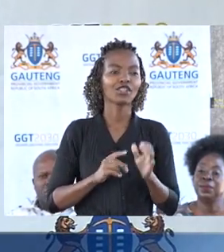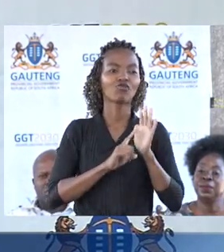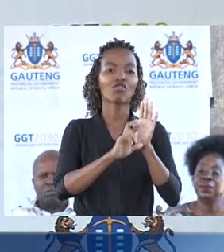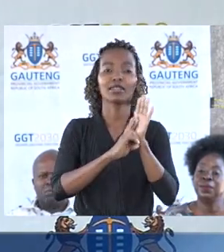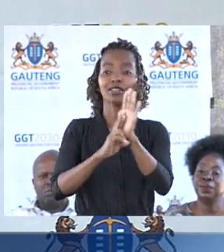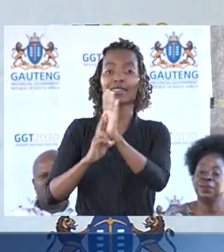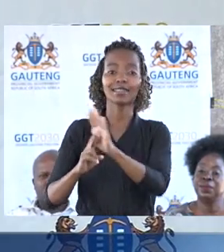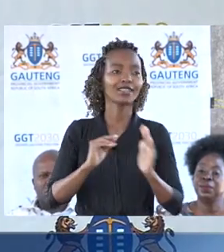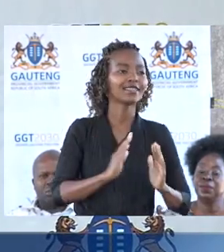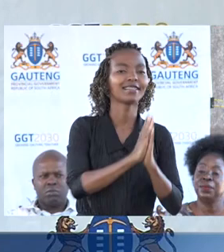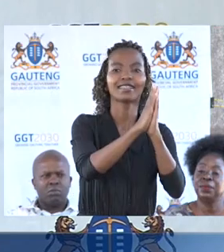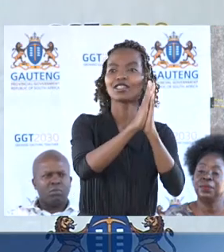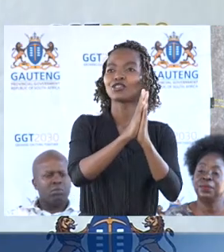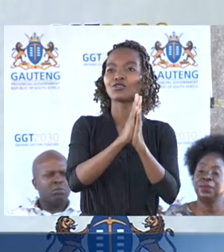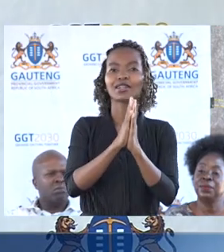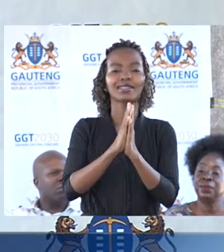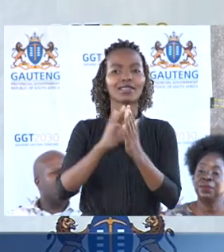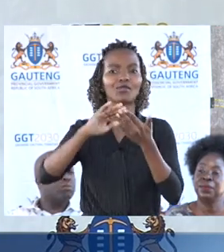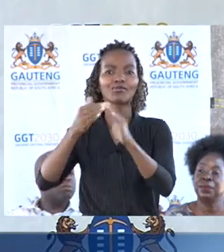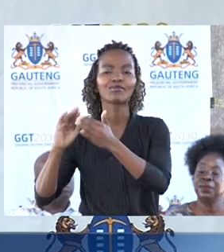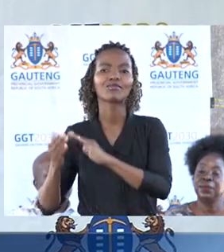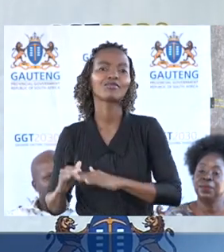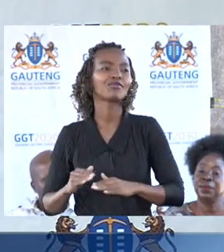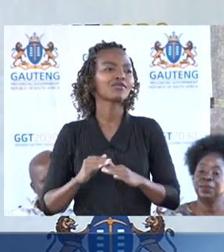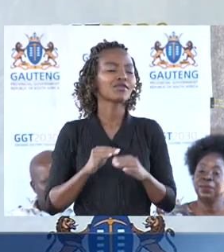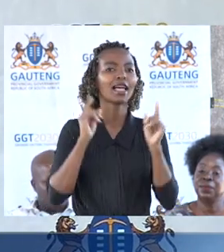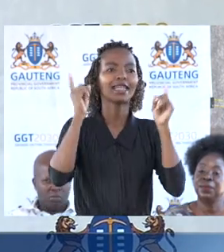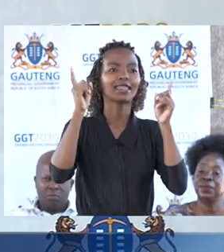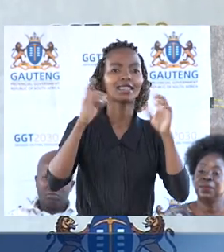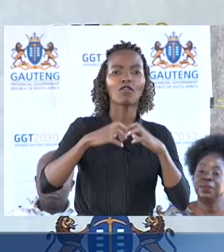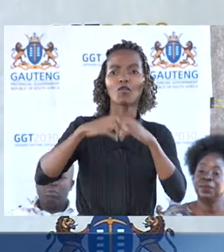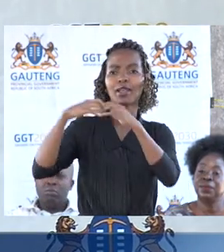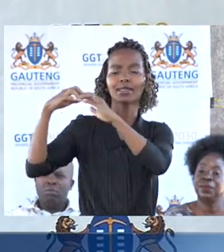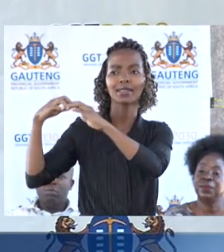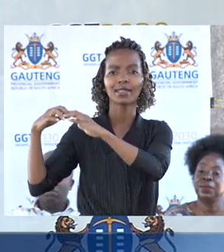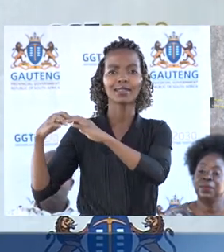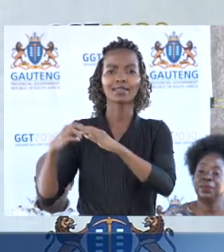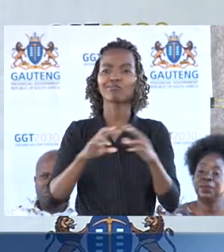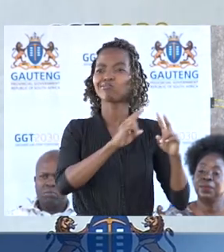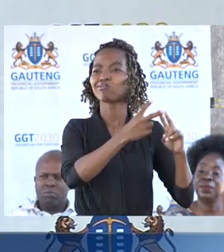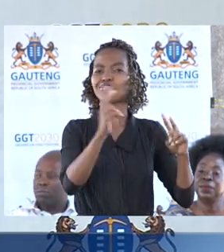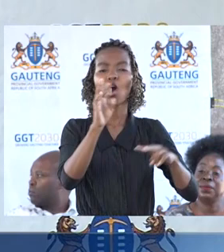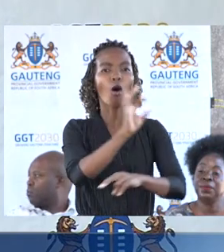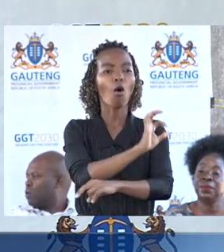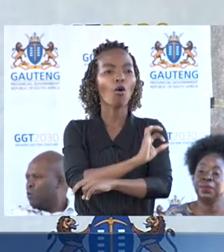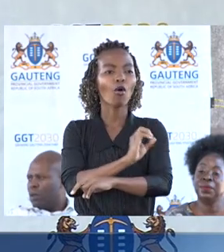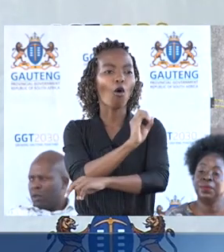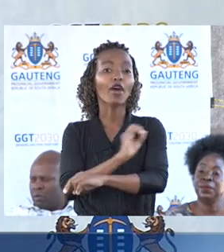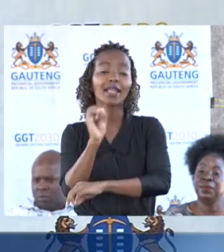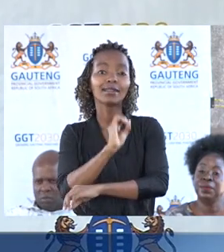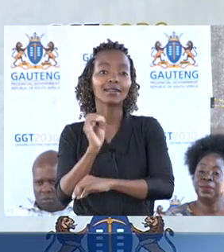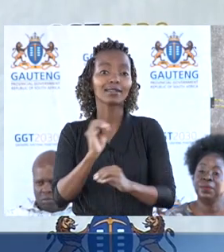churches, civic movement, teacher formations, and other organizations that have joined